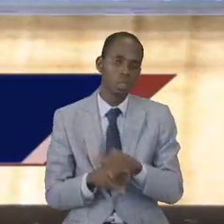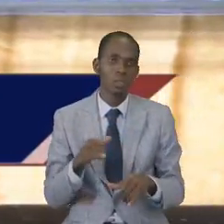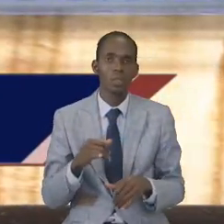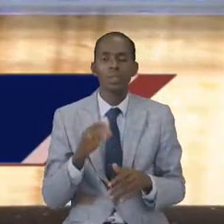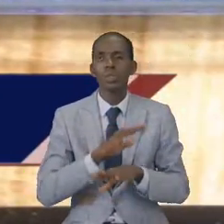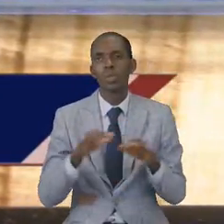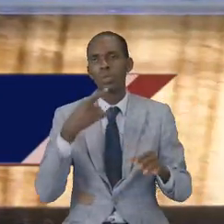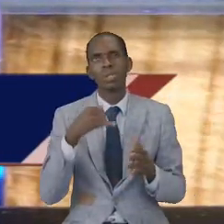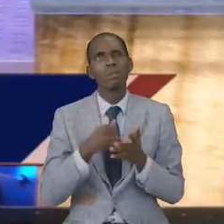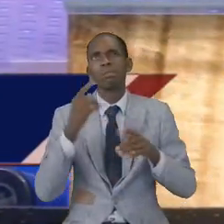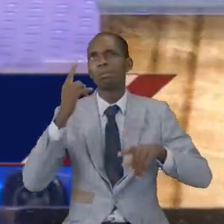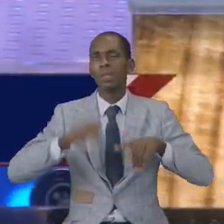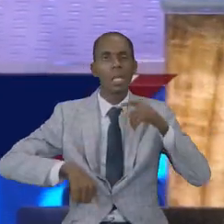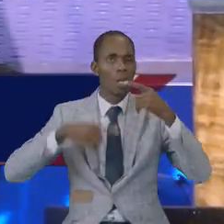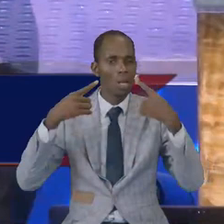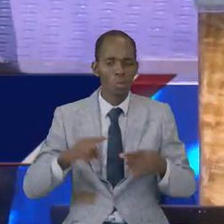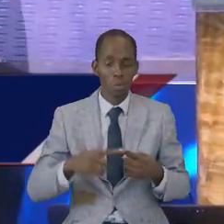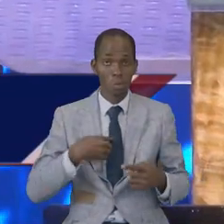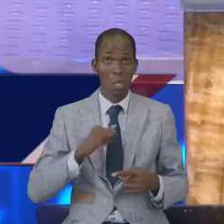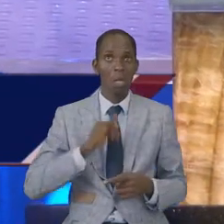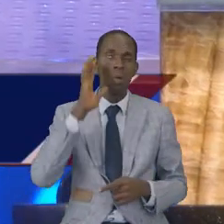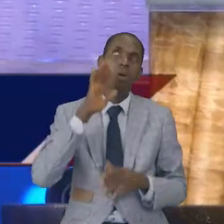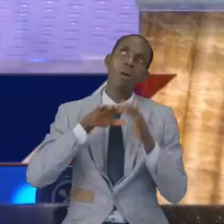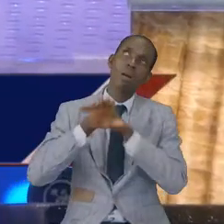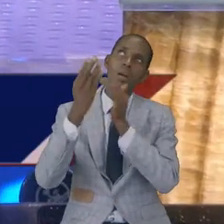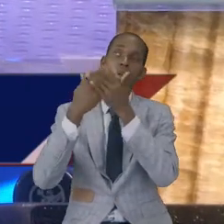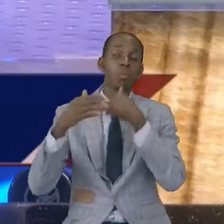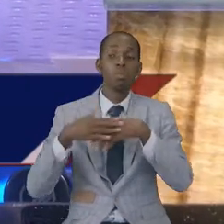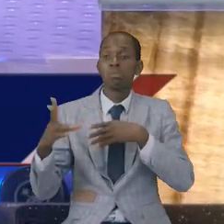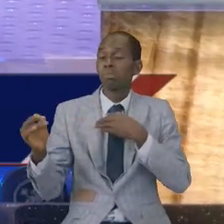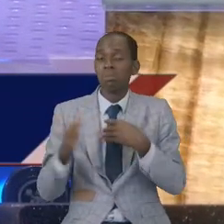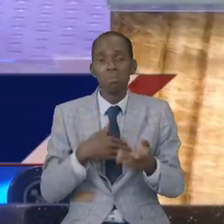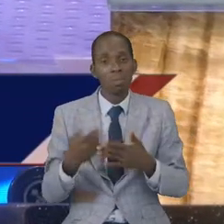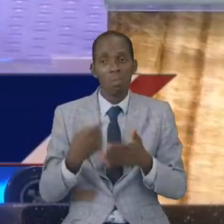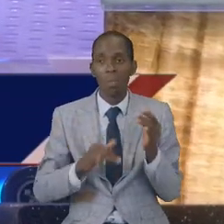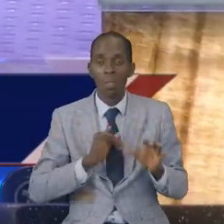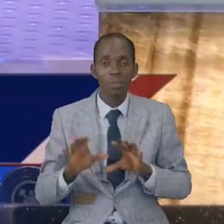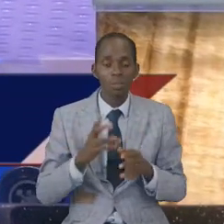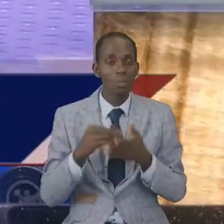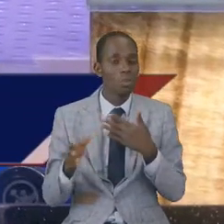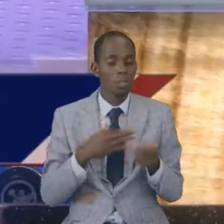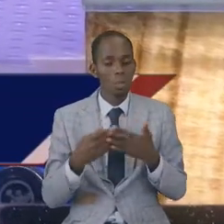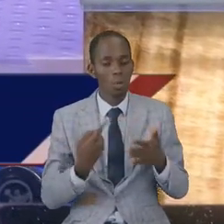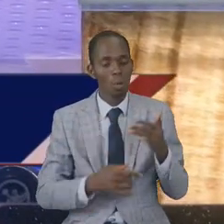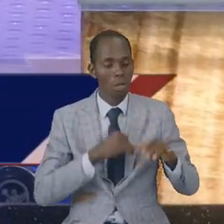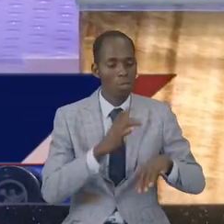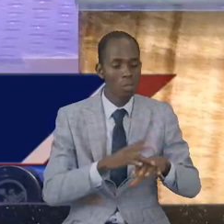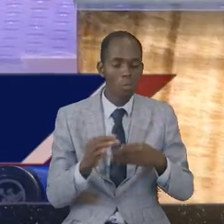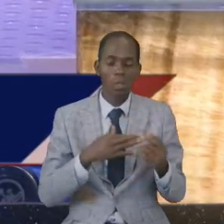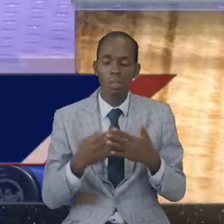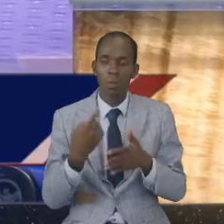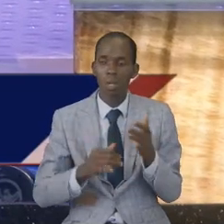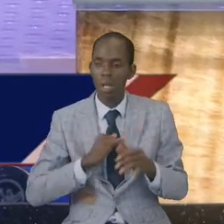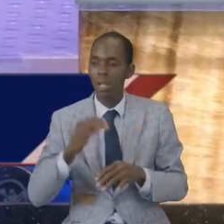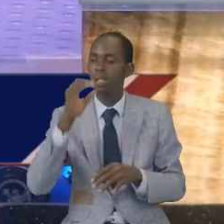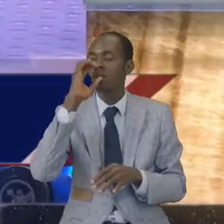never happen to me. I will get to heaven. No matter what I do, no matter what I touch, no matter what I taste, no matter